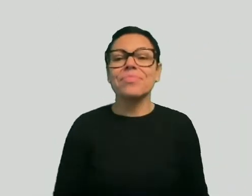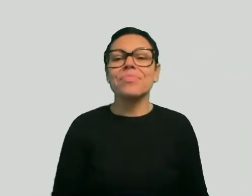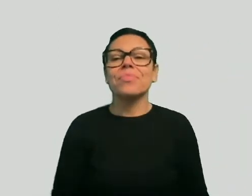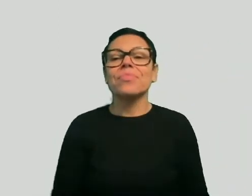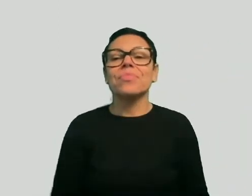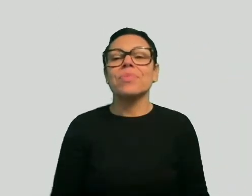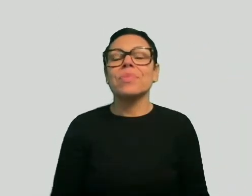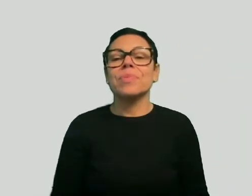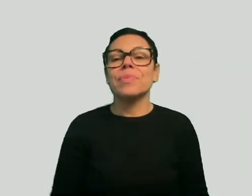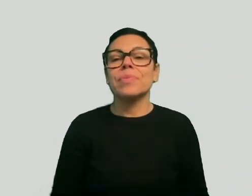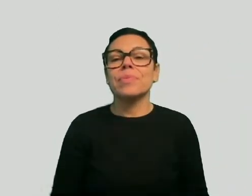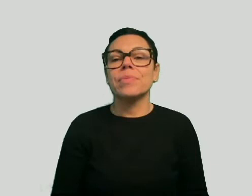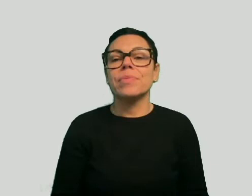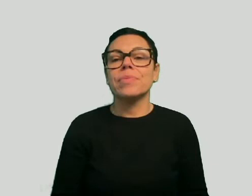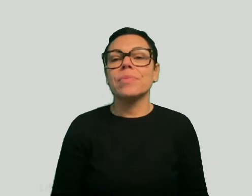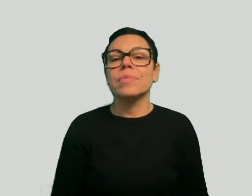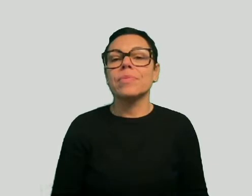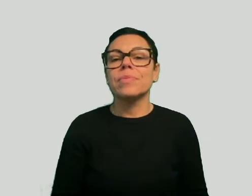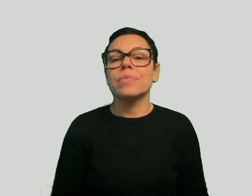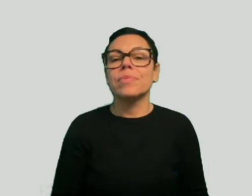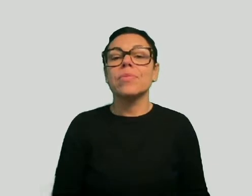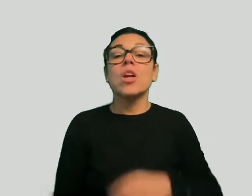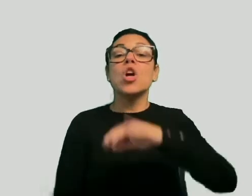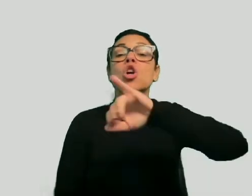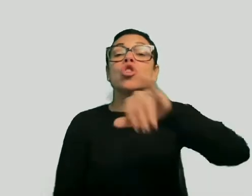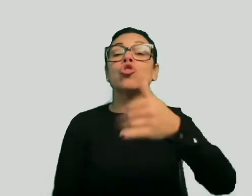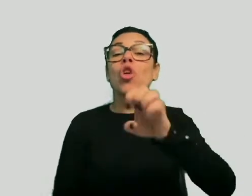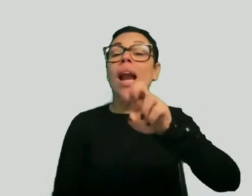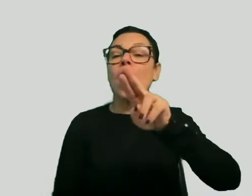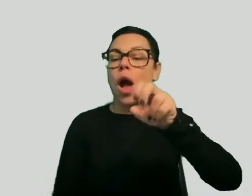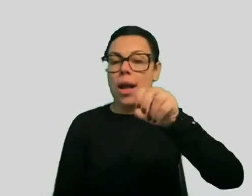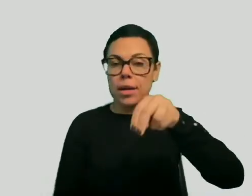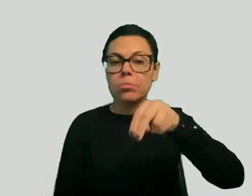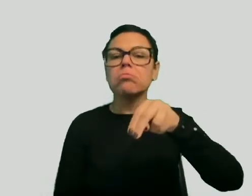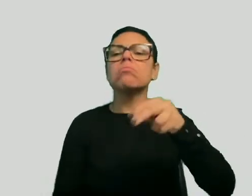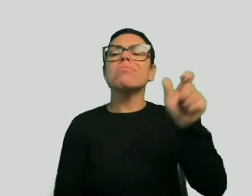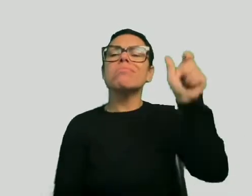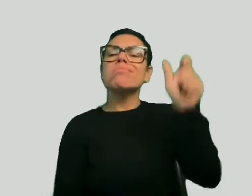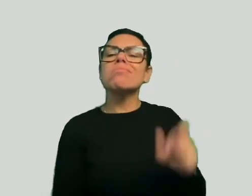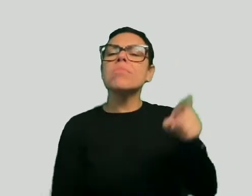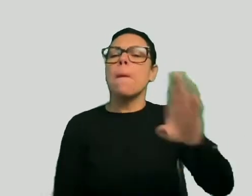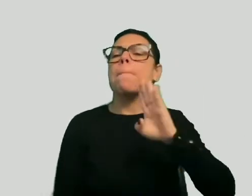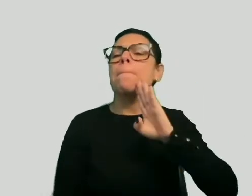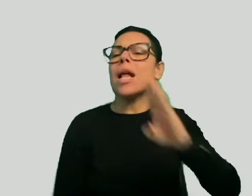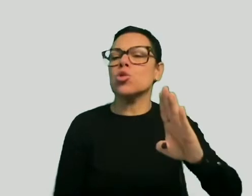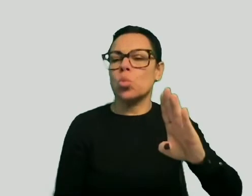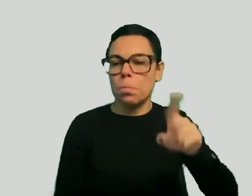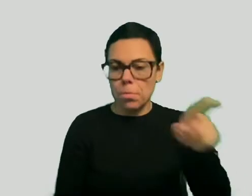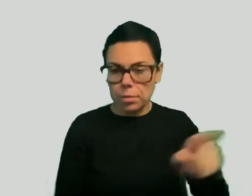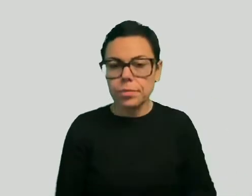you. Jeroen de Kuiper, you're the Strategy and Policy Coordinator for the Belgian Institute for the Equality of Men and